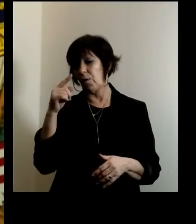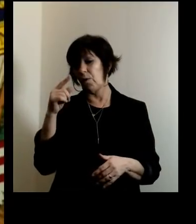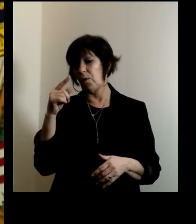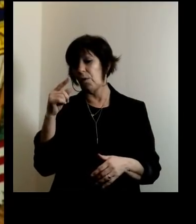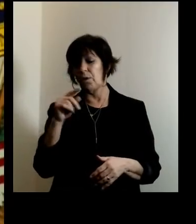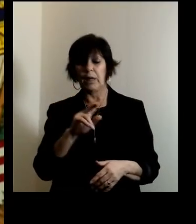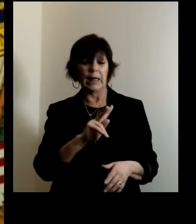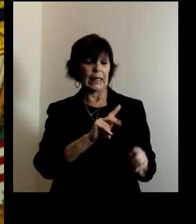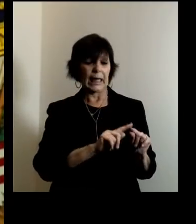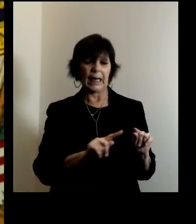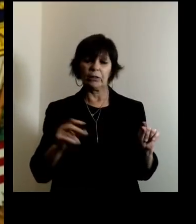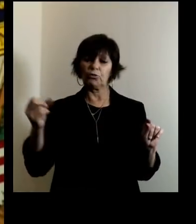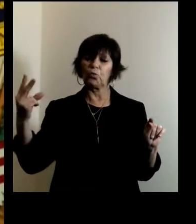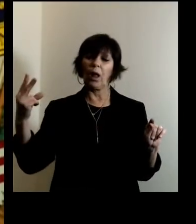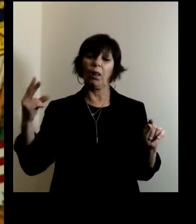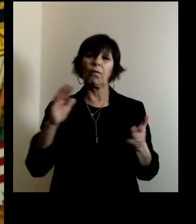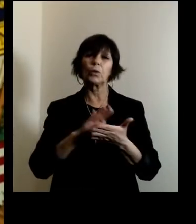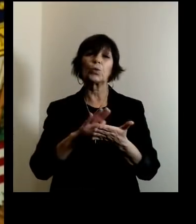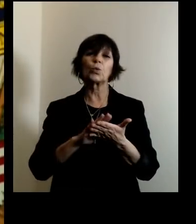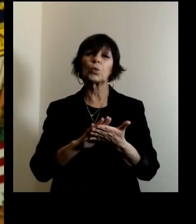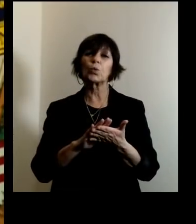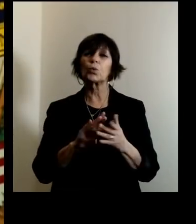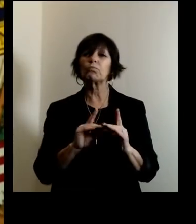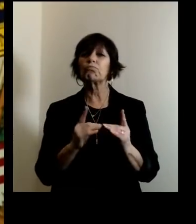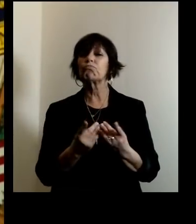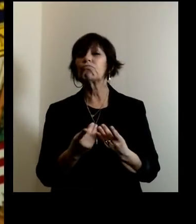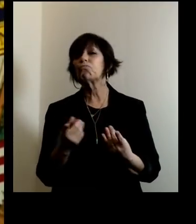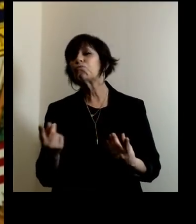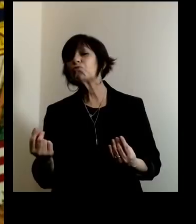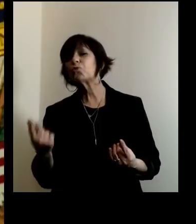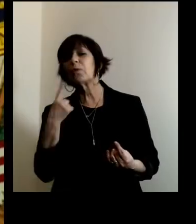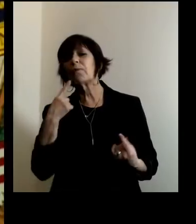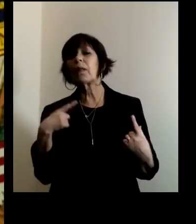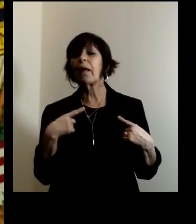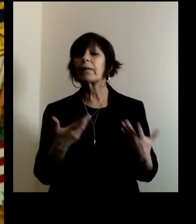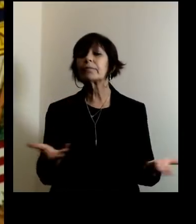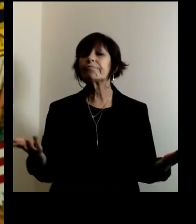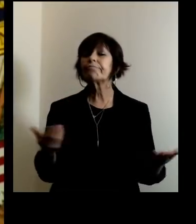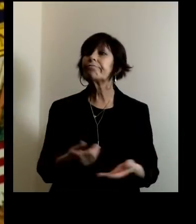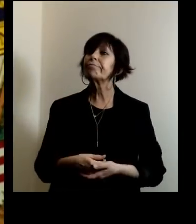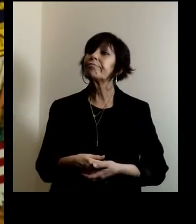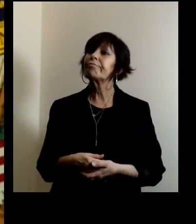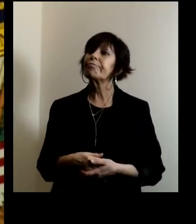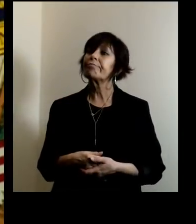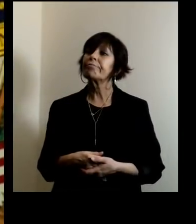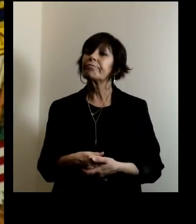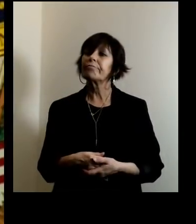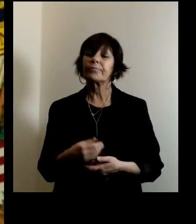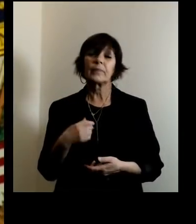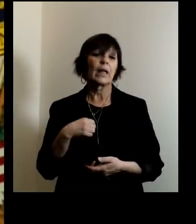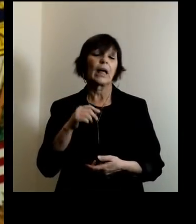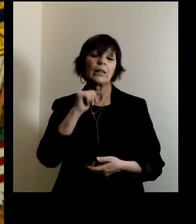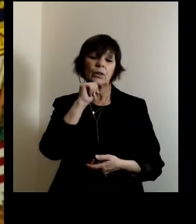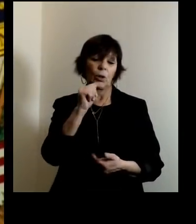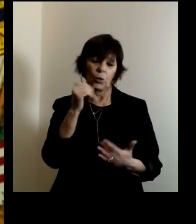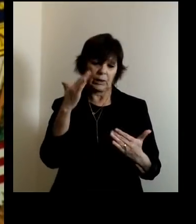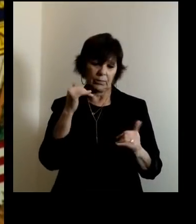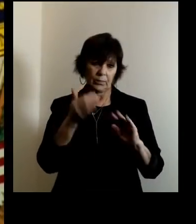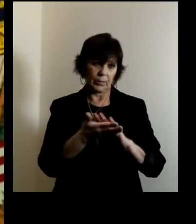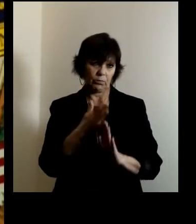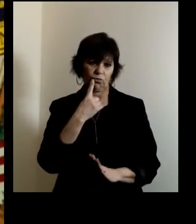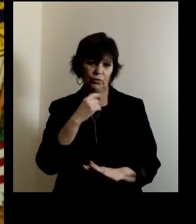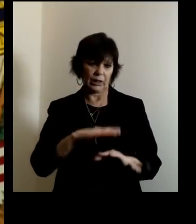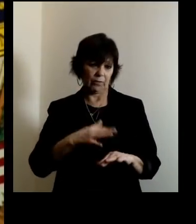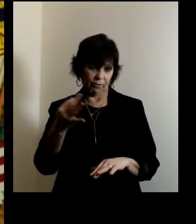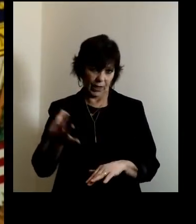through 12 school districts should be doing during this holiday season right now? Well, I do not expect it to go red by Friday, part of your